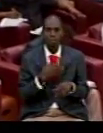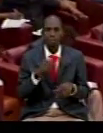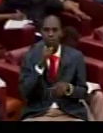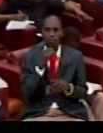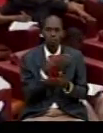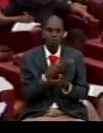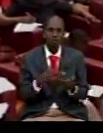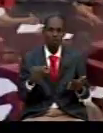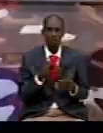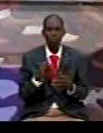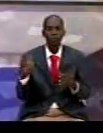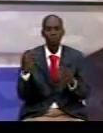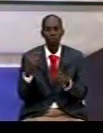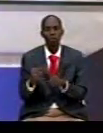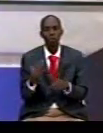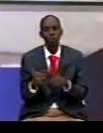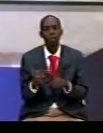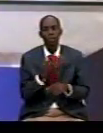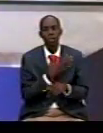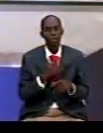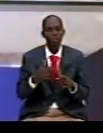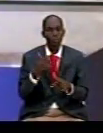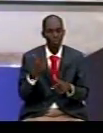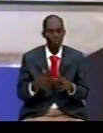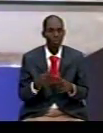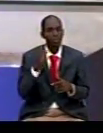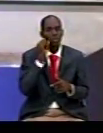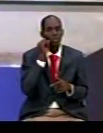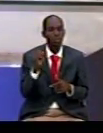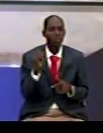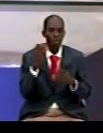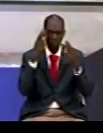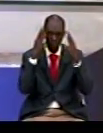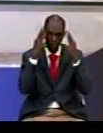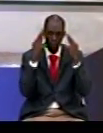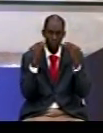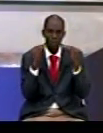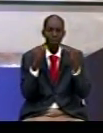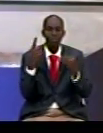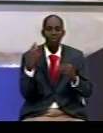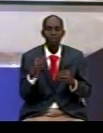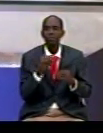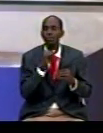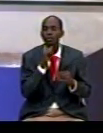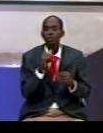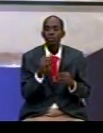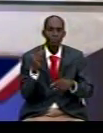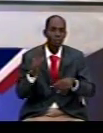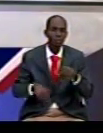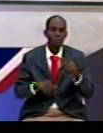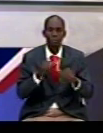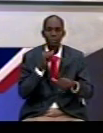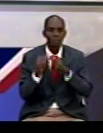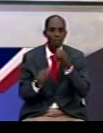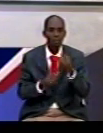infallible word. And then she experienced the undeniable